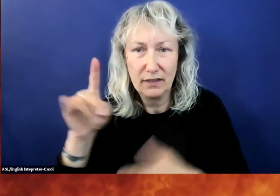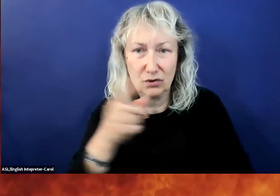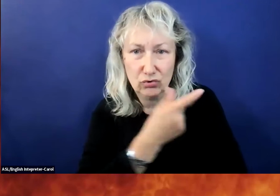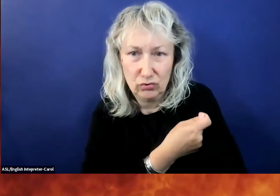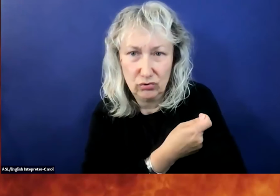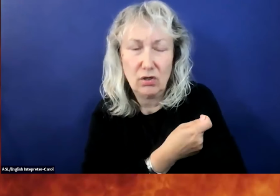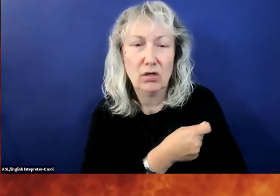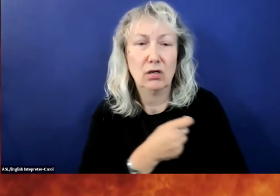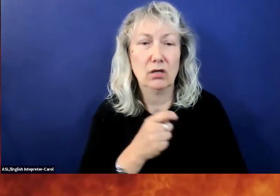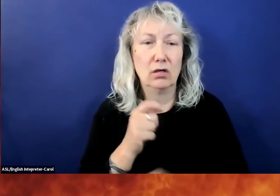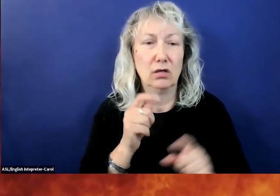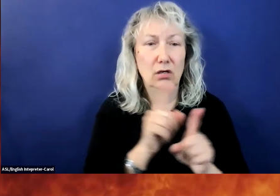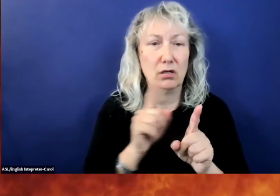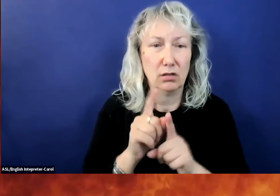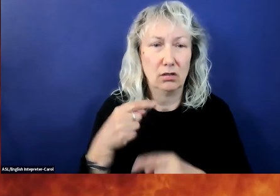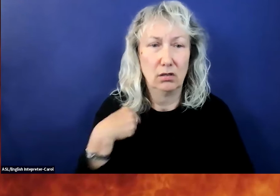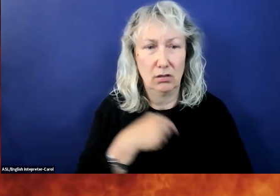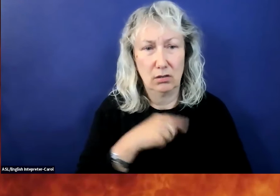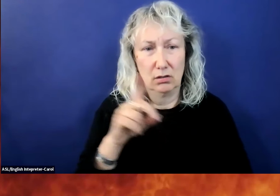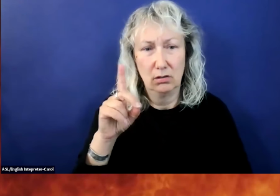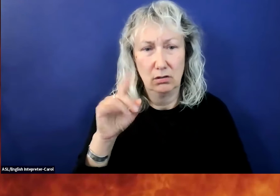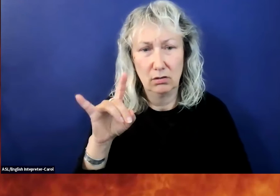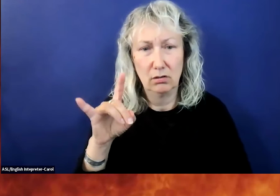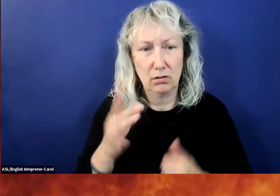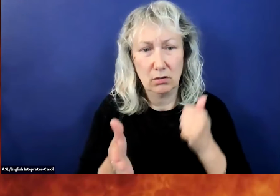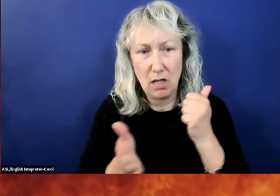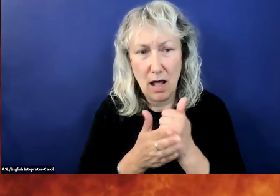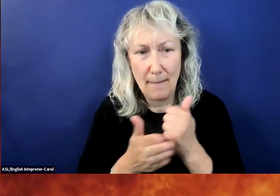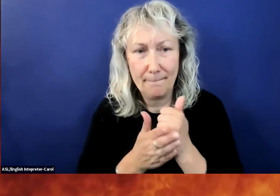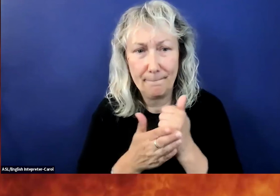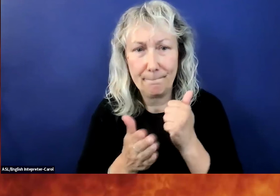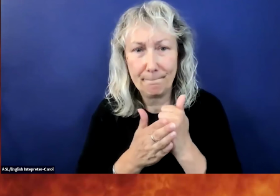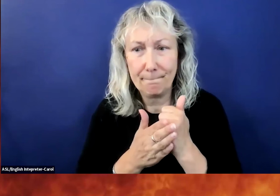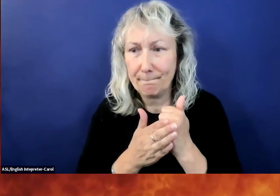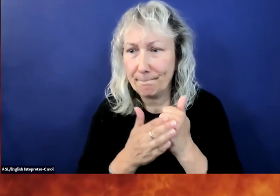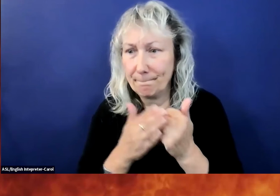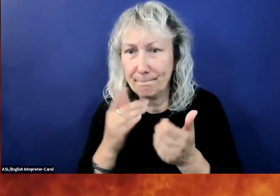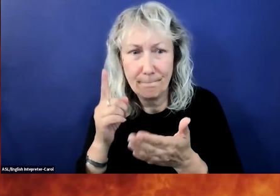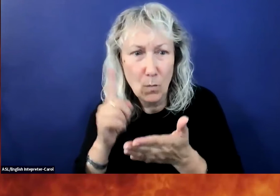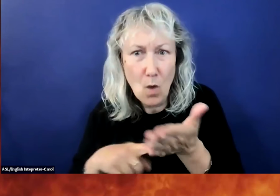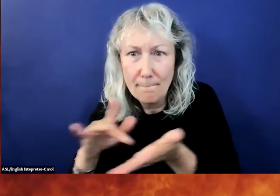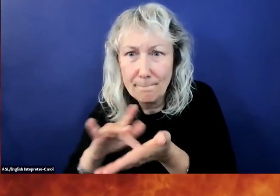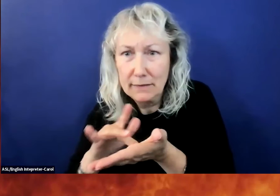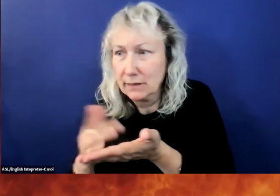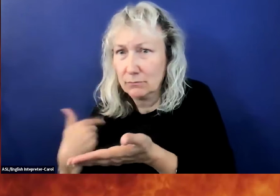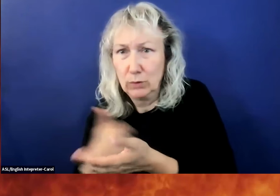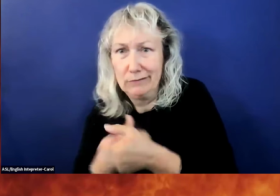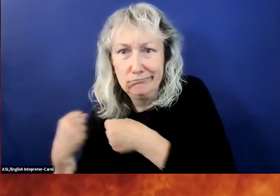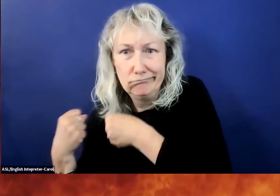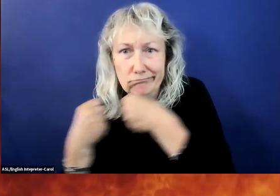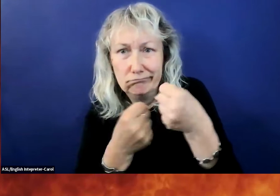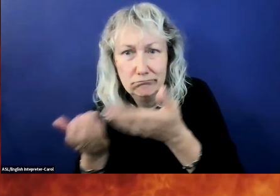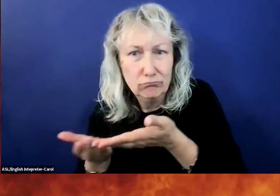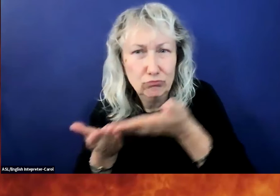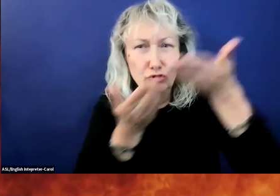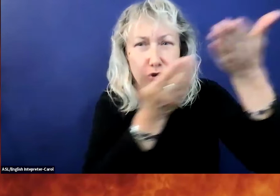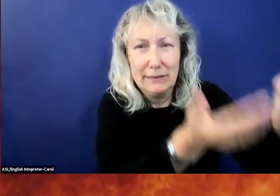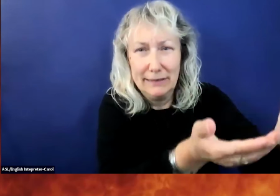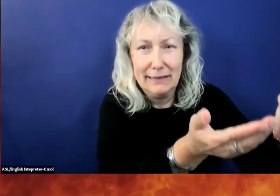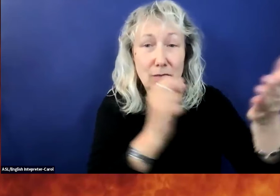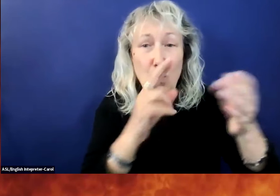for collaboration to ensure medication deliveries to the shelters, or to help set up